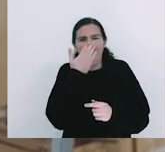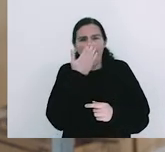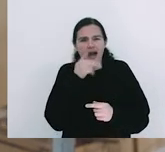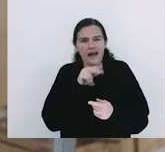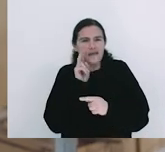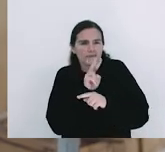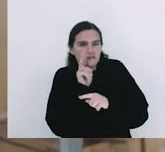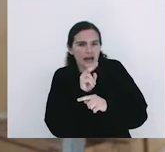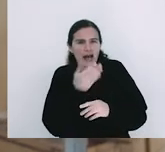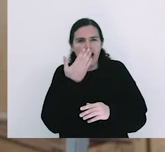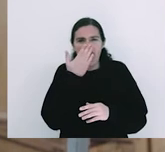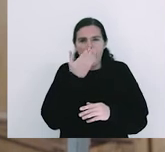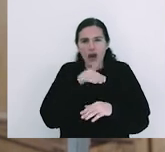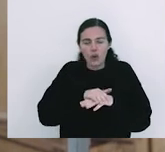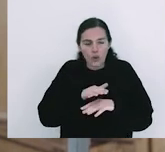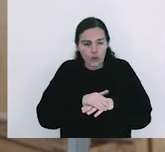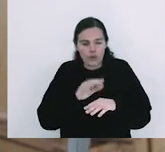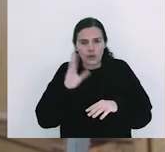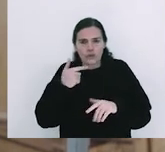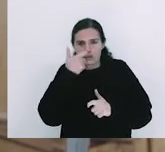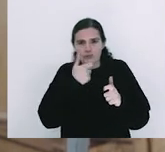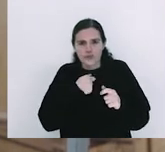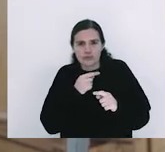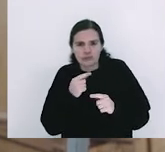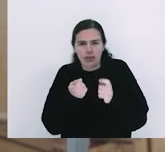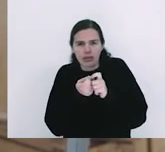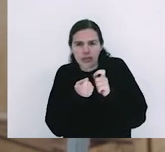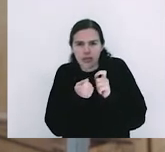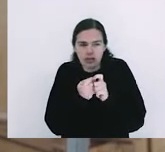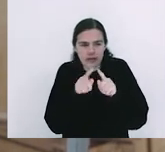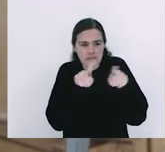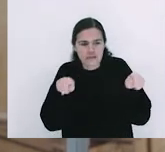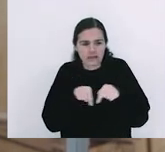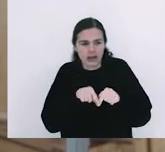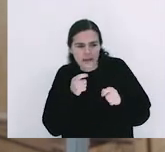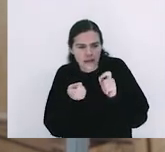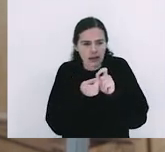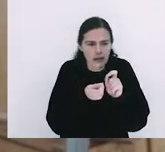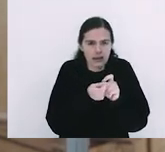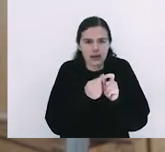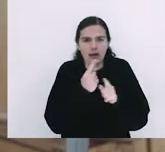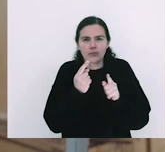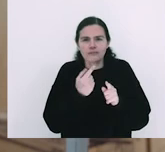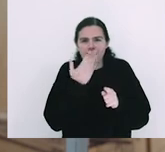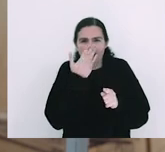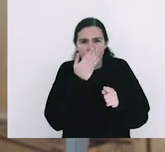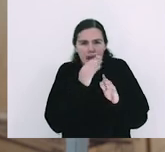a guiltiness when you approach these rooms, because you are